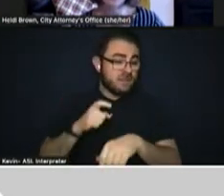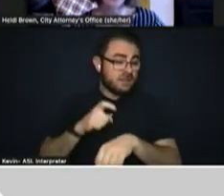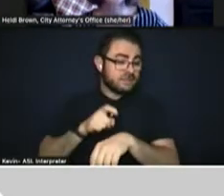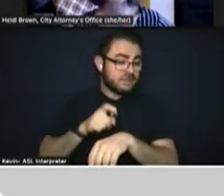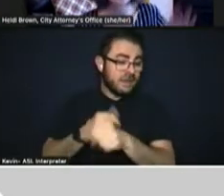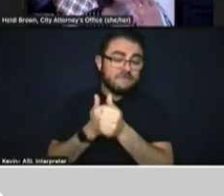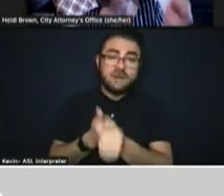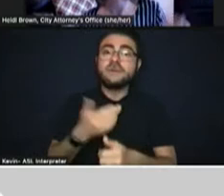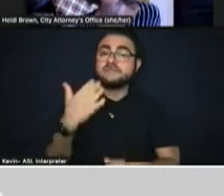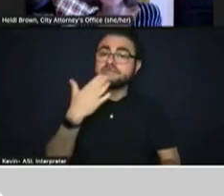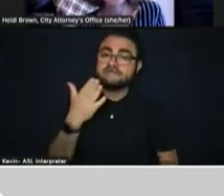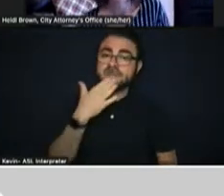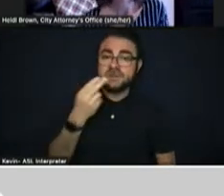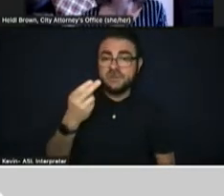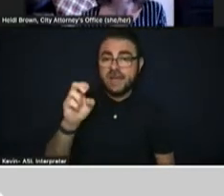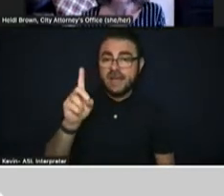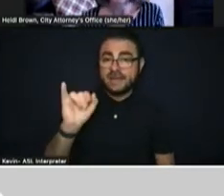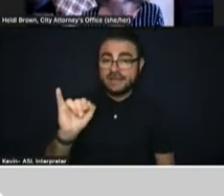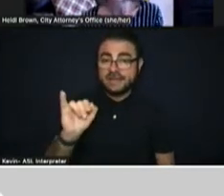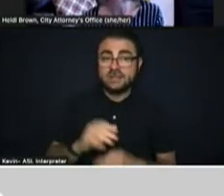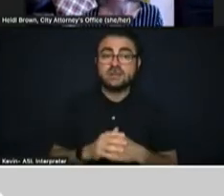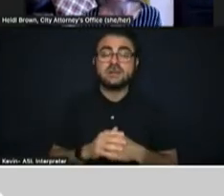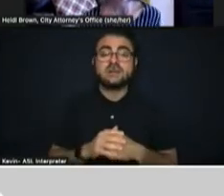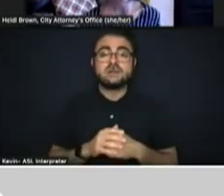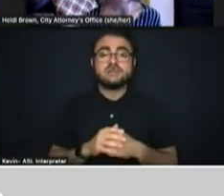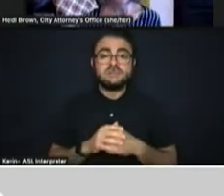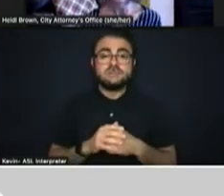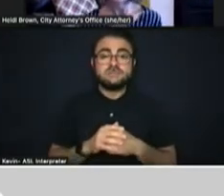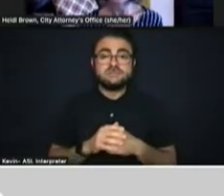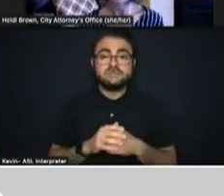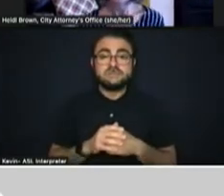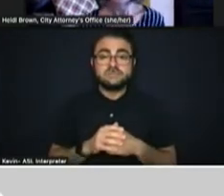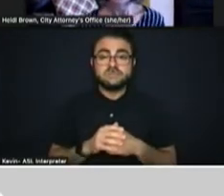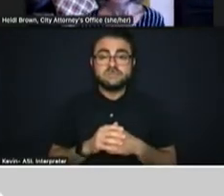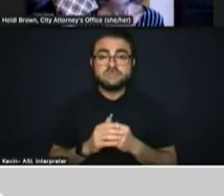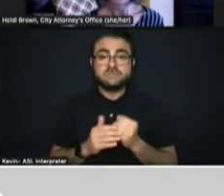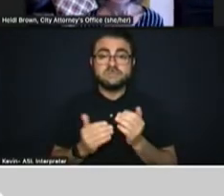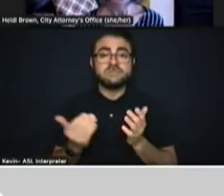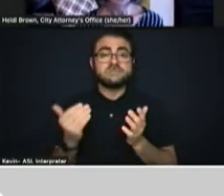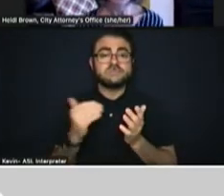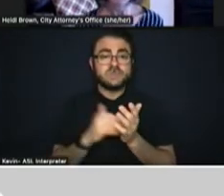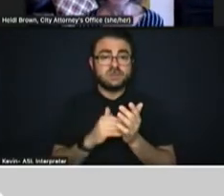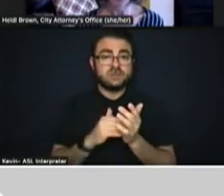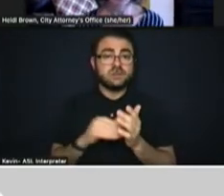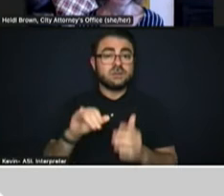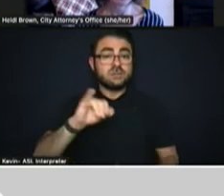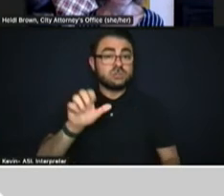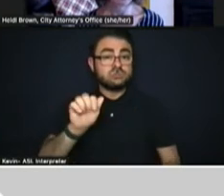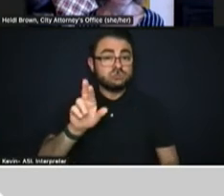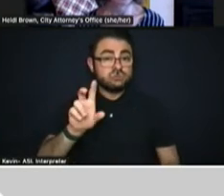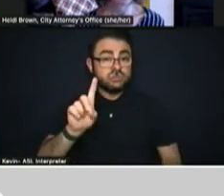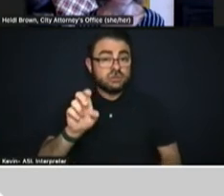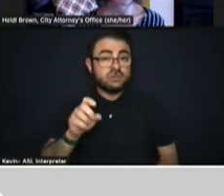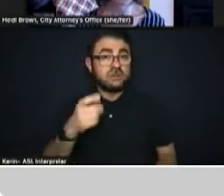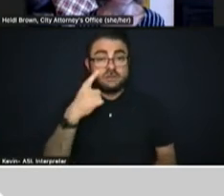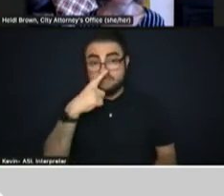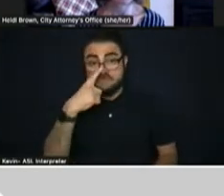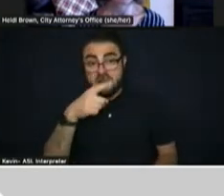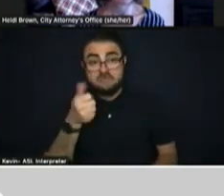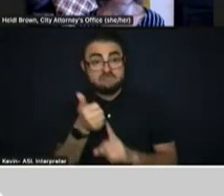Heidi. Us to be able to, again, ask Jared, if he doesn't mind sharing with